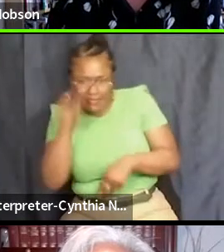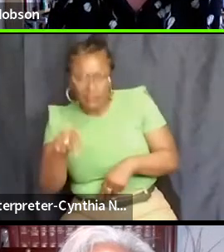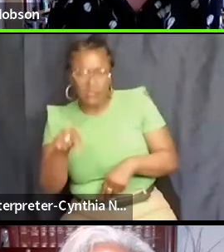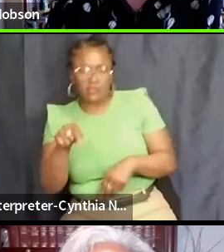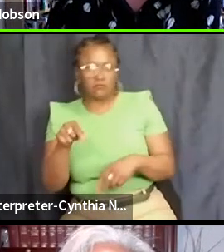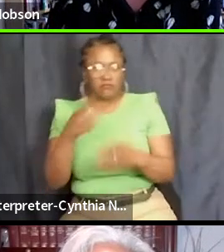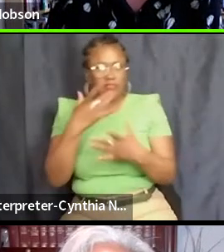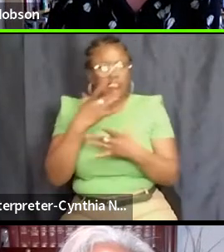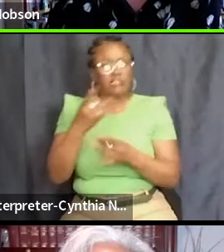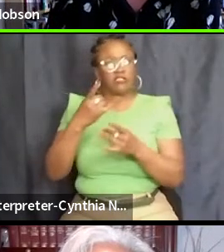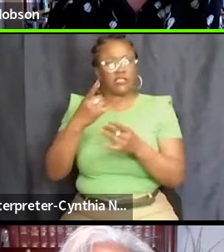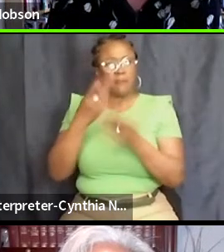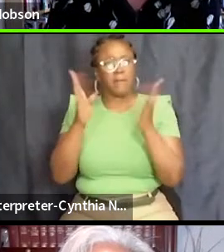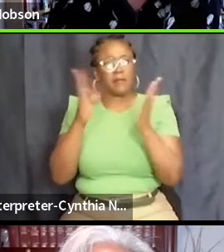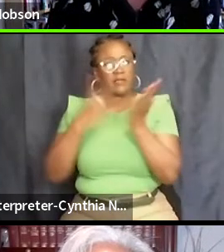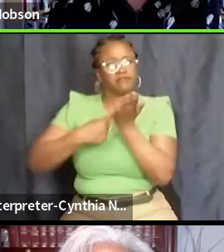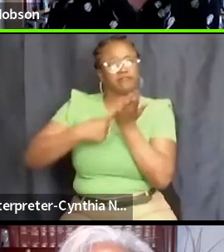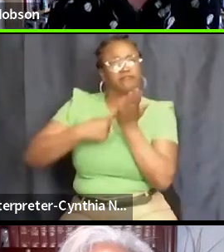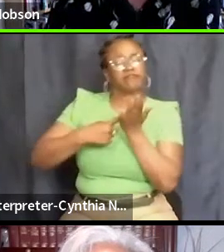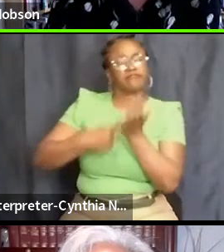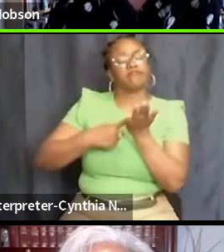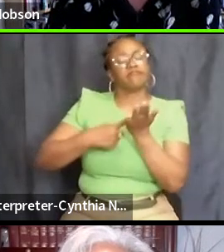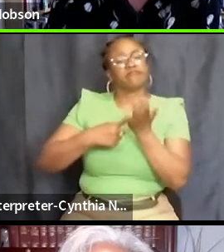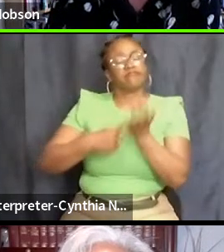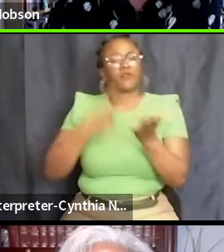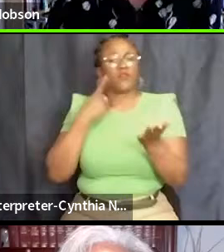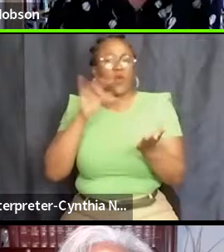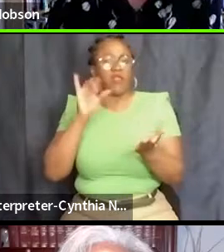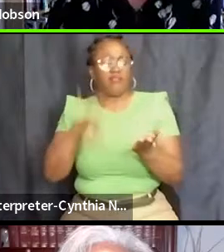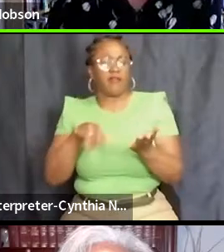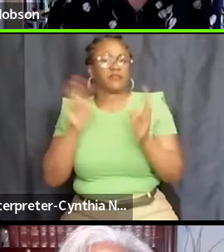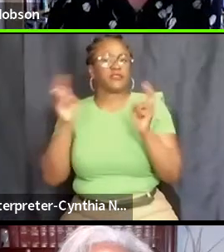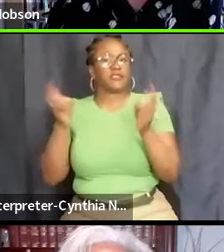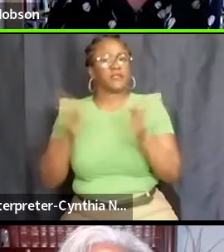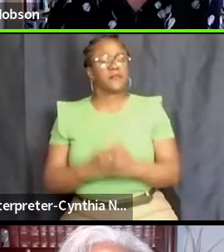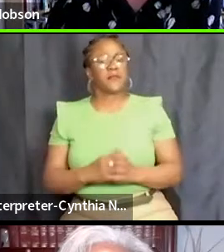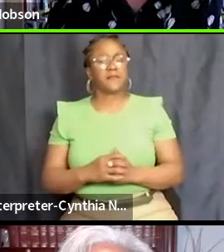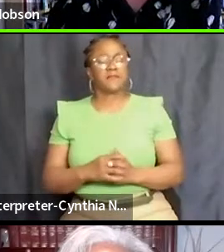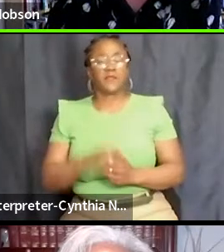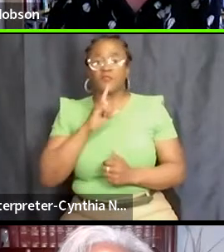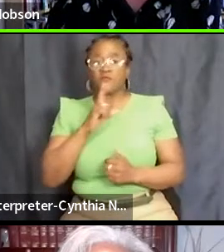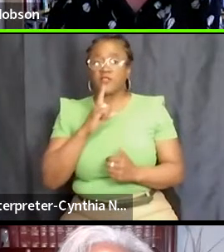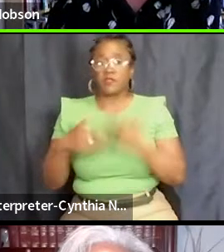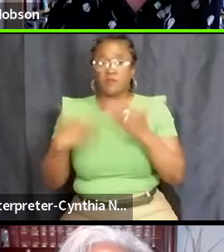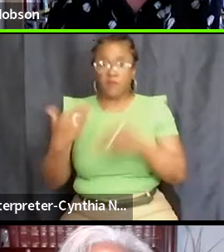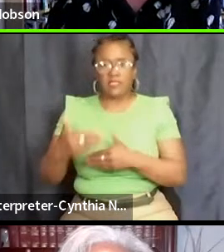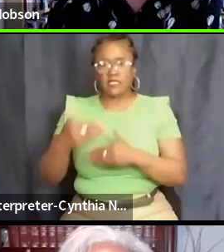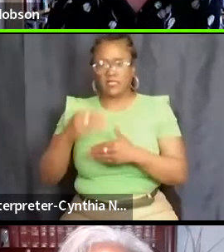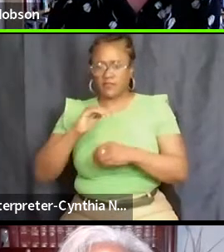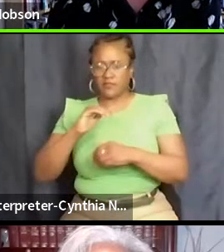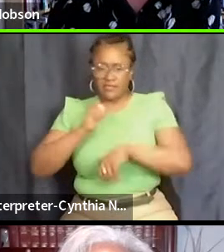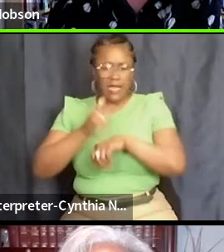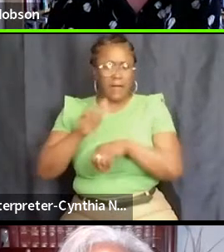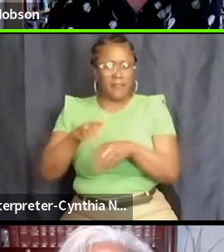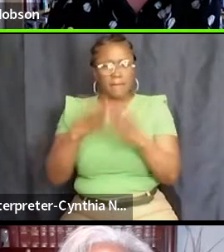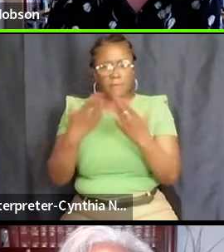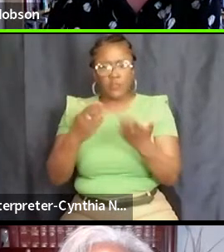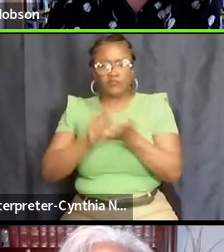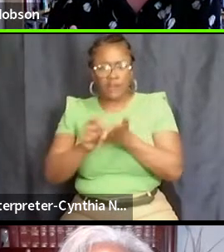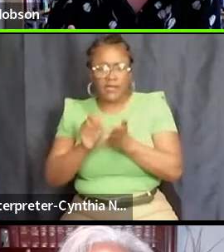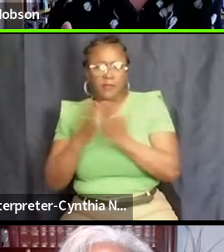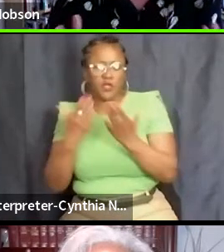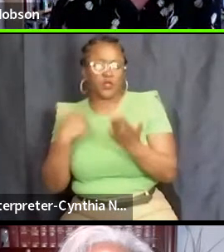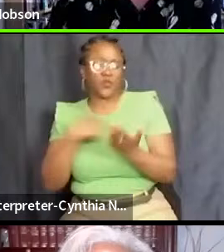public dialogue about the meanings of social movement histories. Really, from the process of putting the book together, I think Dan and I just learned a